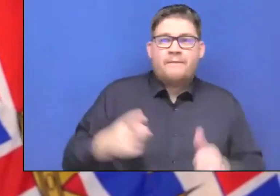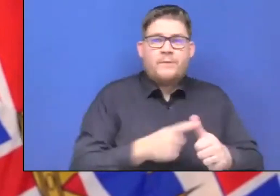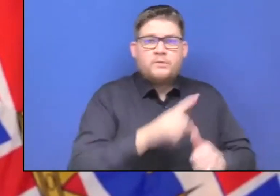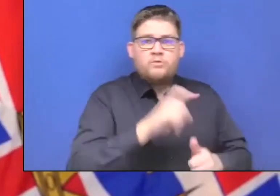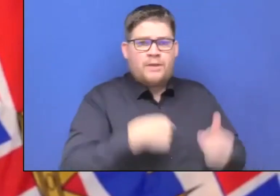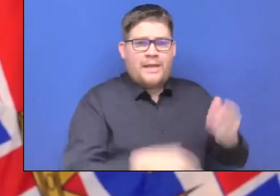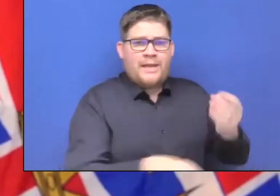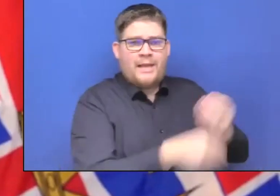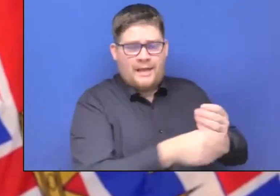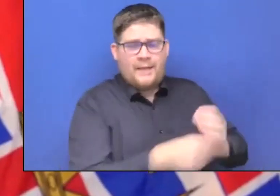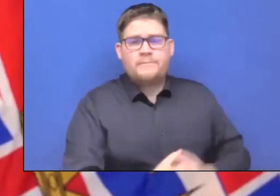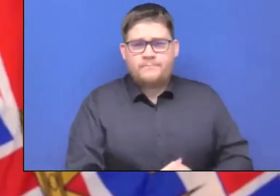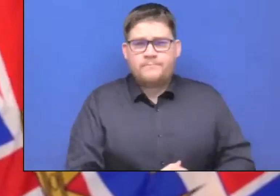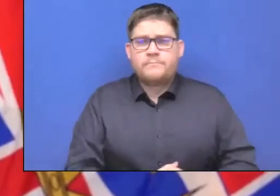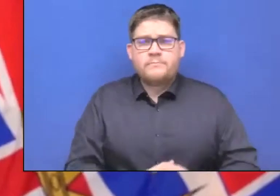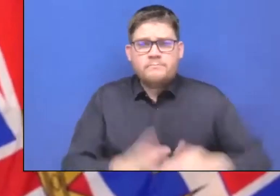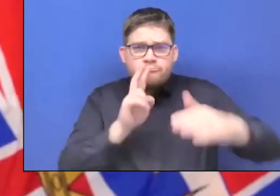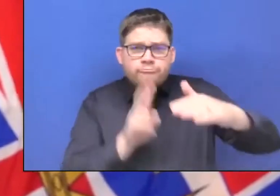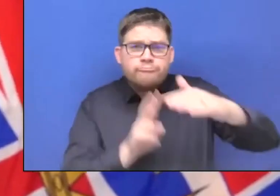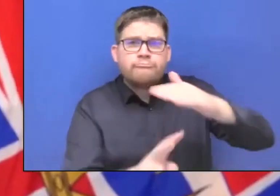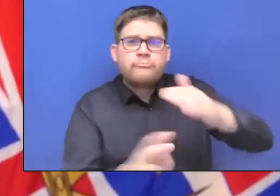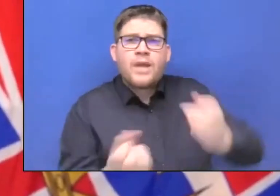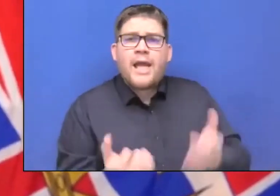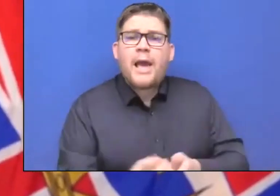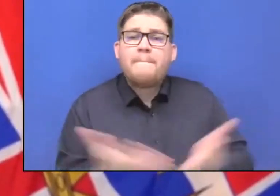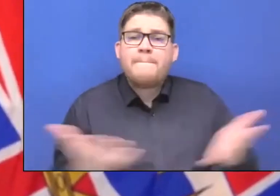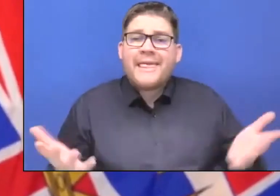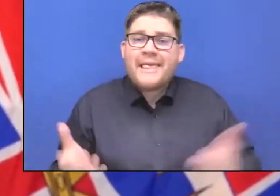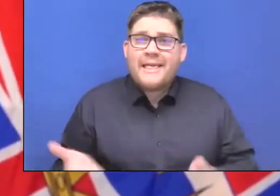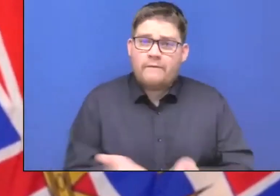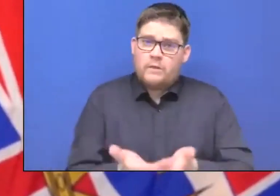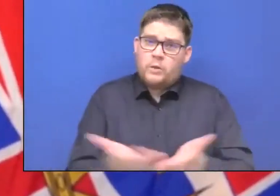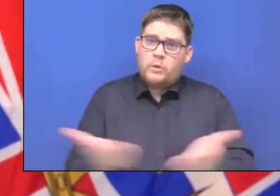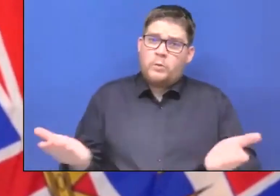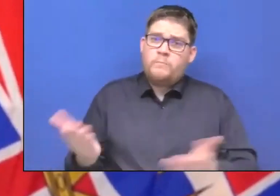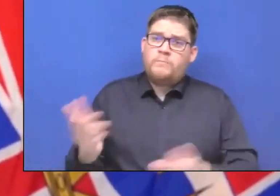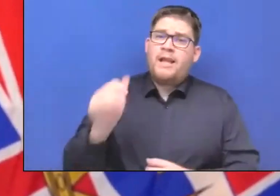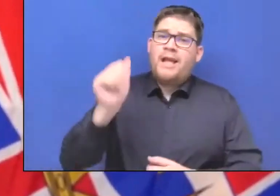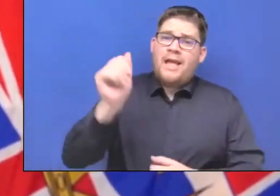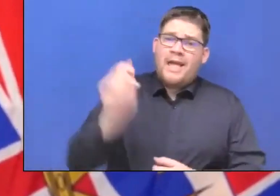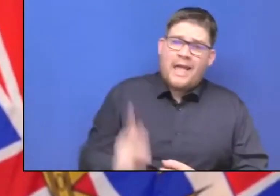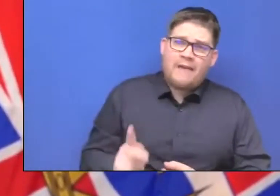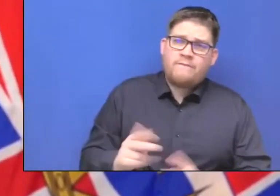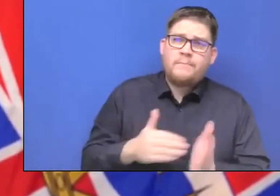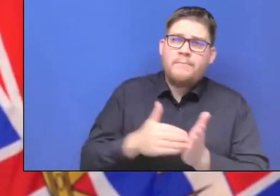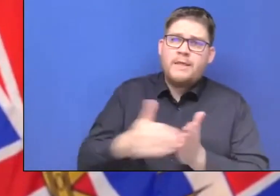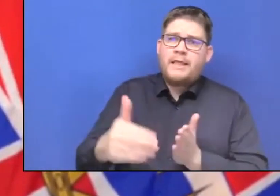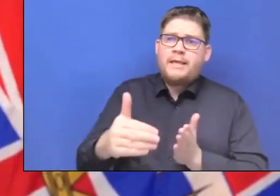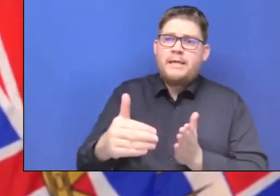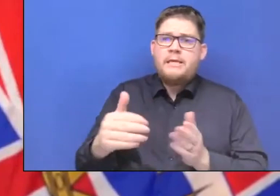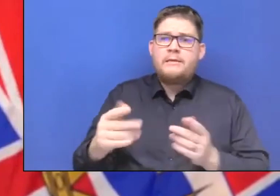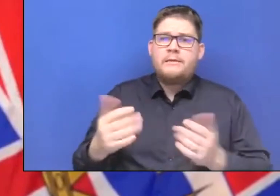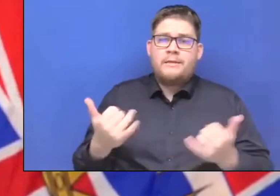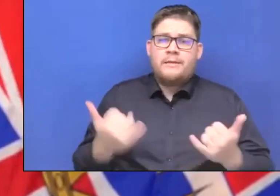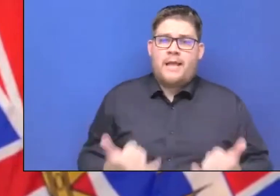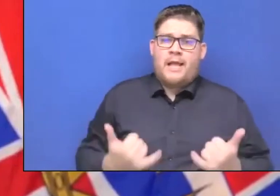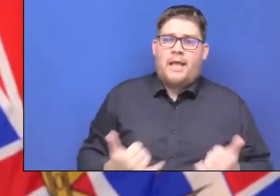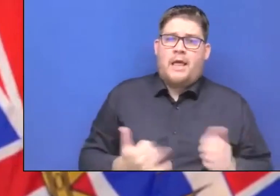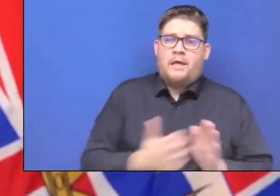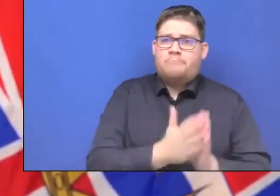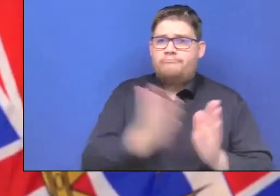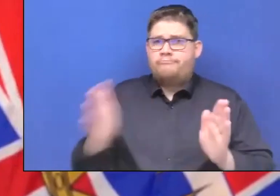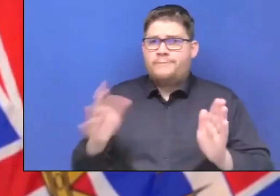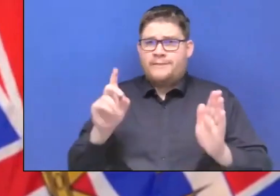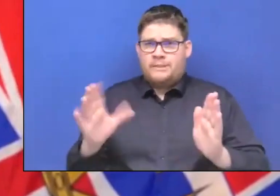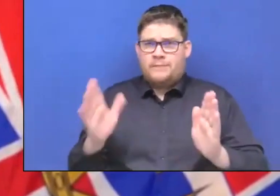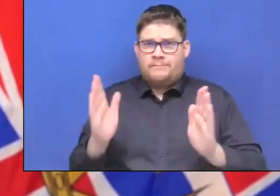the capacity to vaccinate about 500,000 people between now and the end of December. So in terms of our vaccine